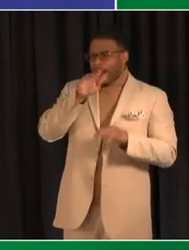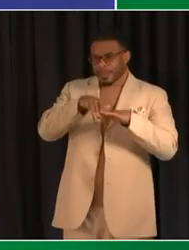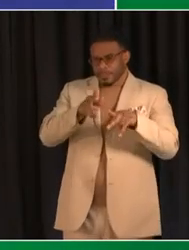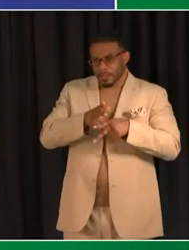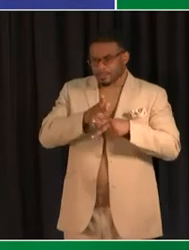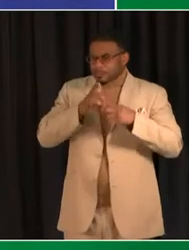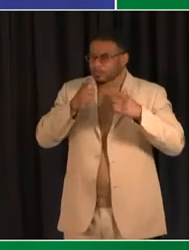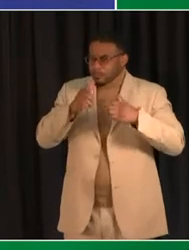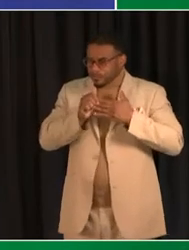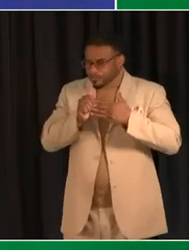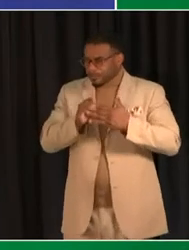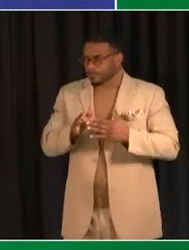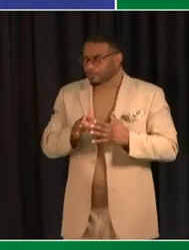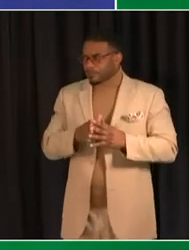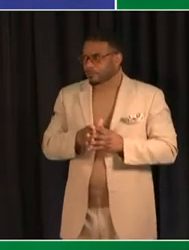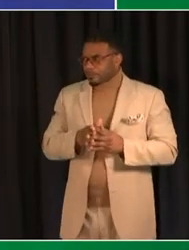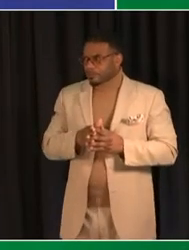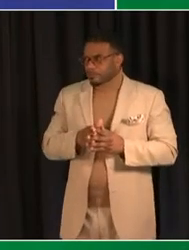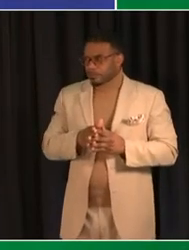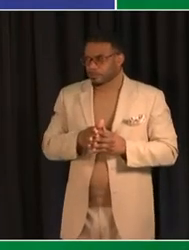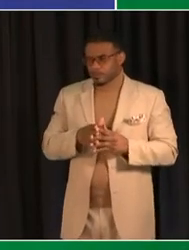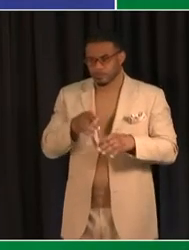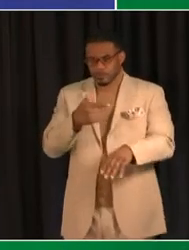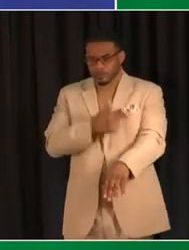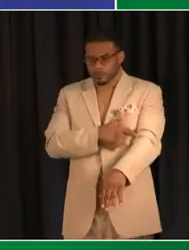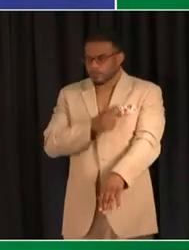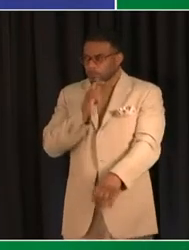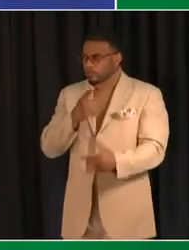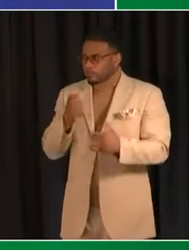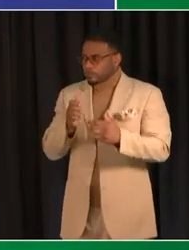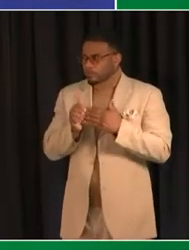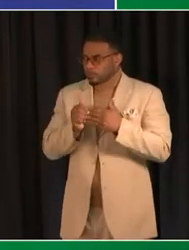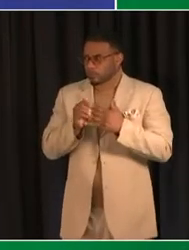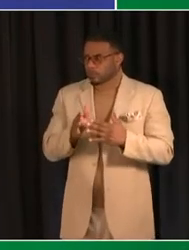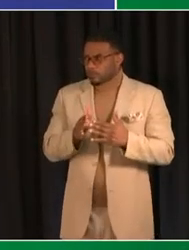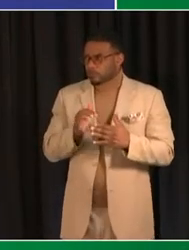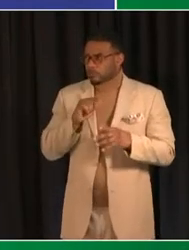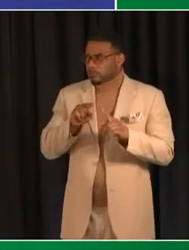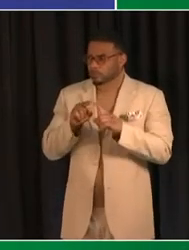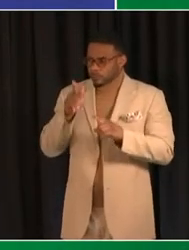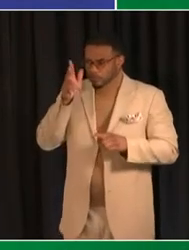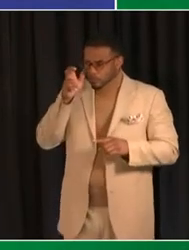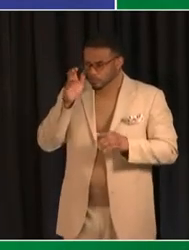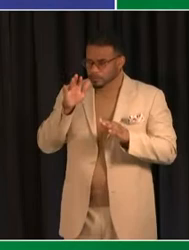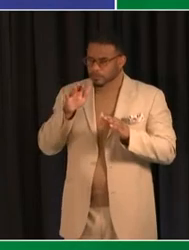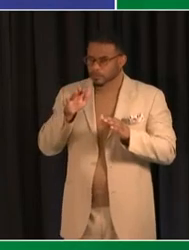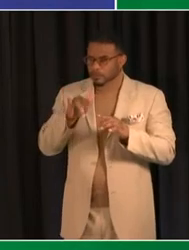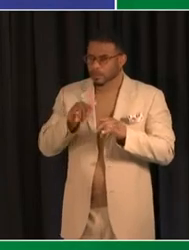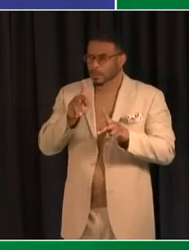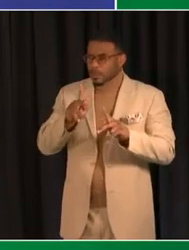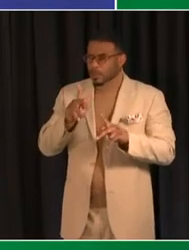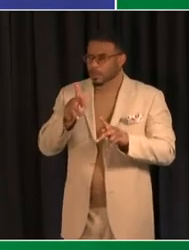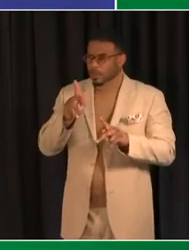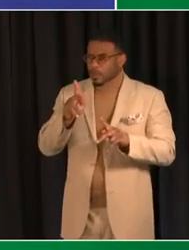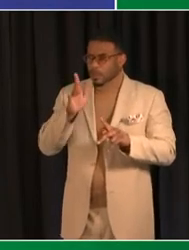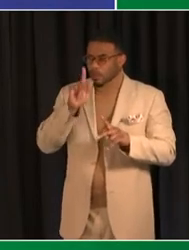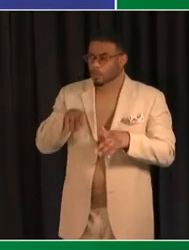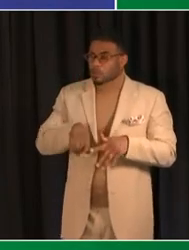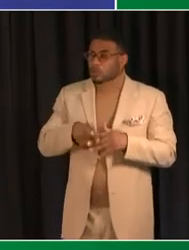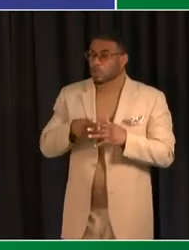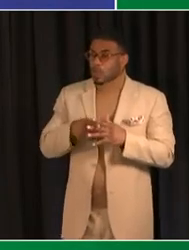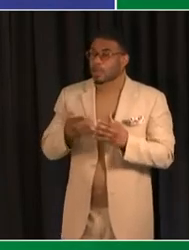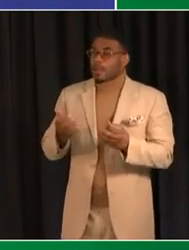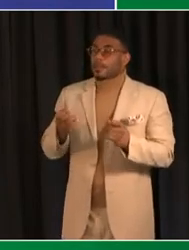You know, childcare is a big driver. Vaccinations are a big driver. We're also hearing, however, that people are going